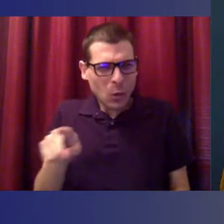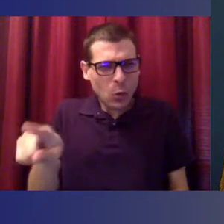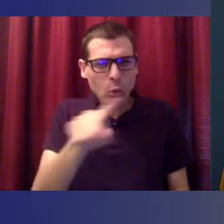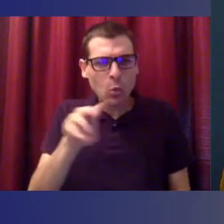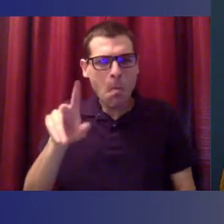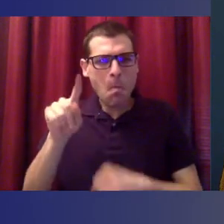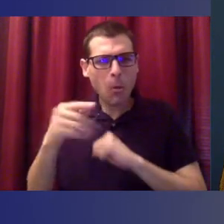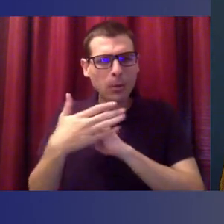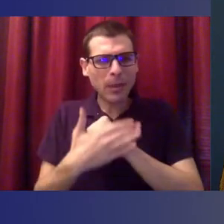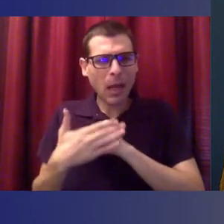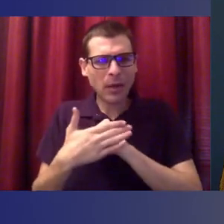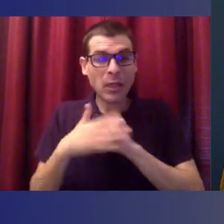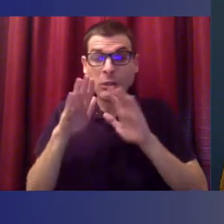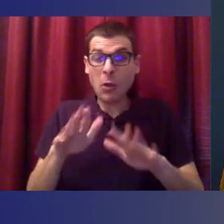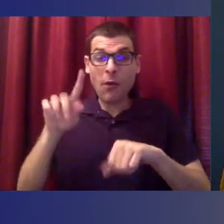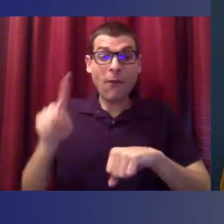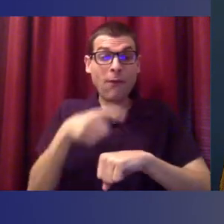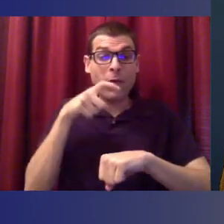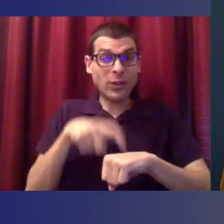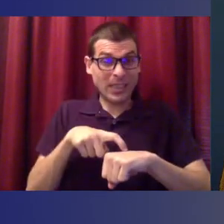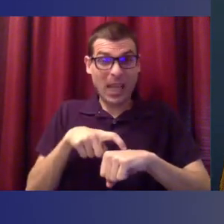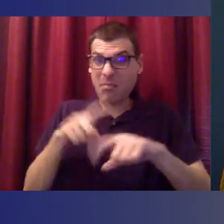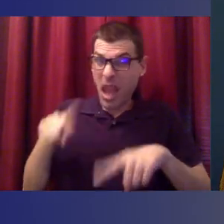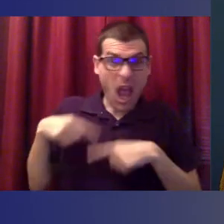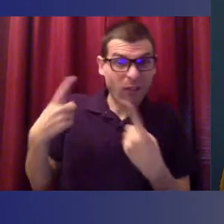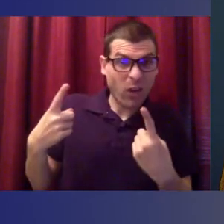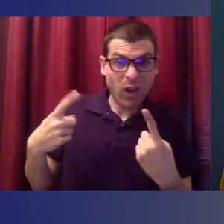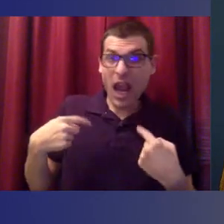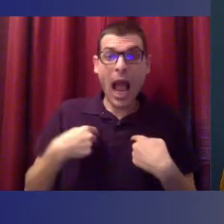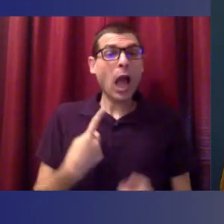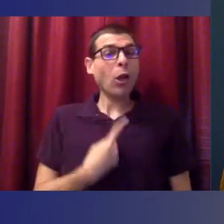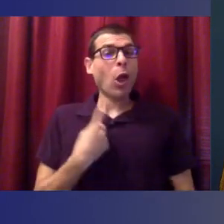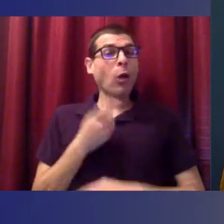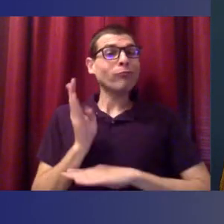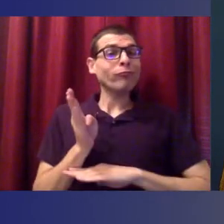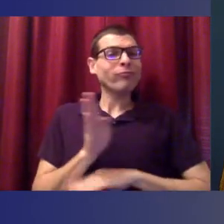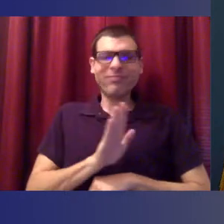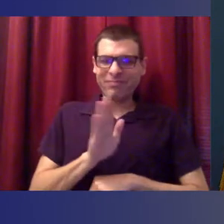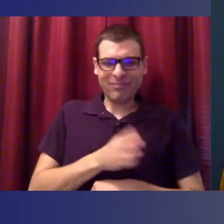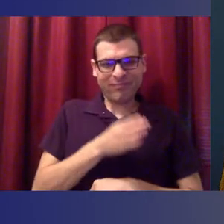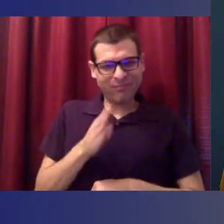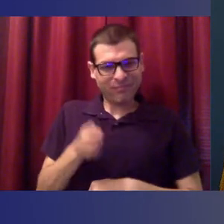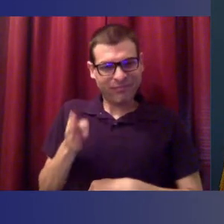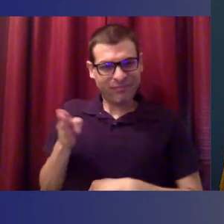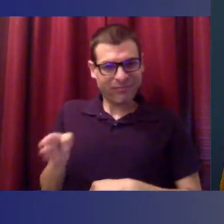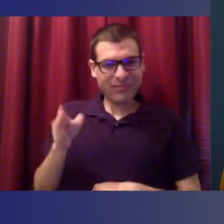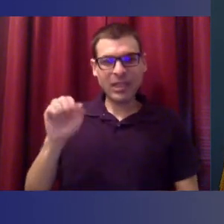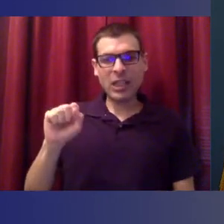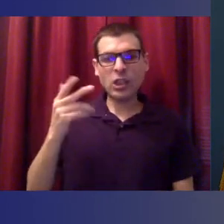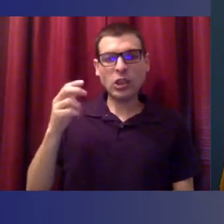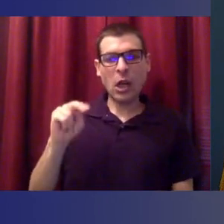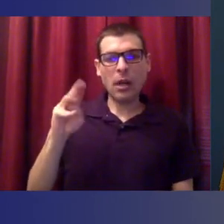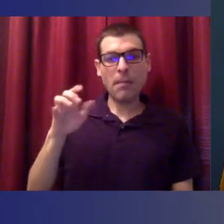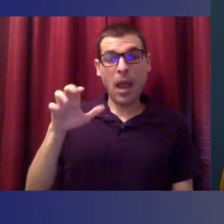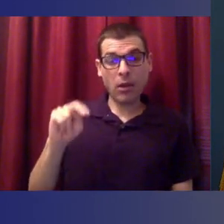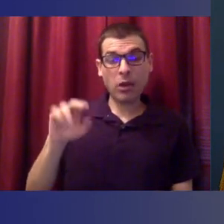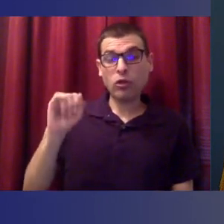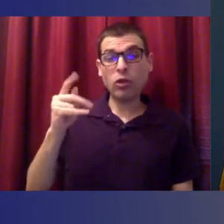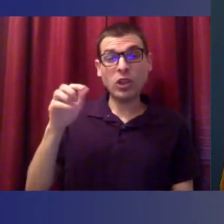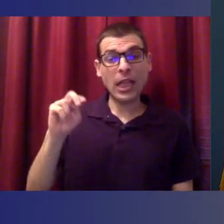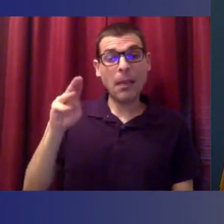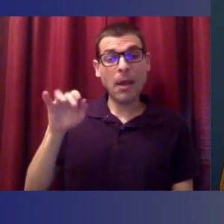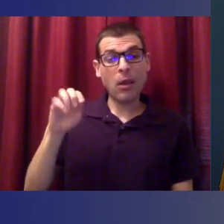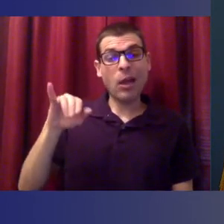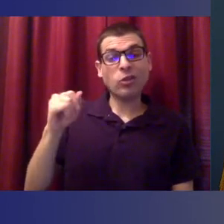of this speech, I've asked each of my colleagues, Commissioners Sharon Myron, Sushila Jayapal, Jessica Vega Peterson,